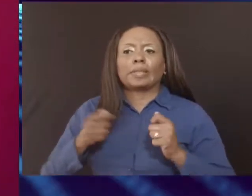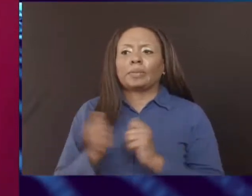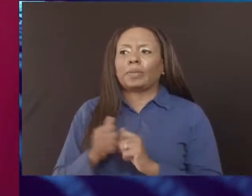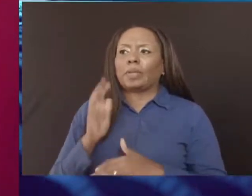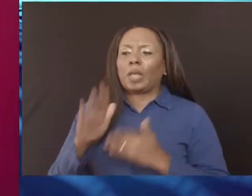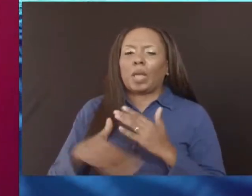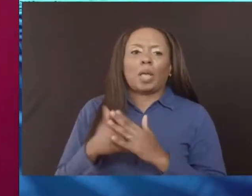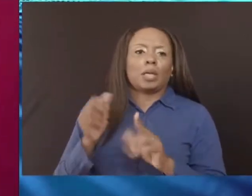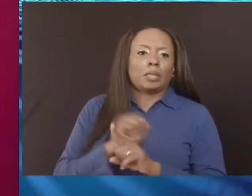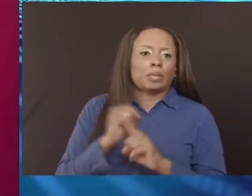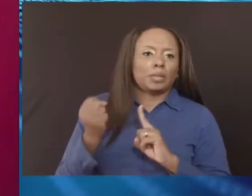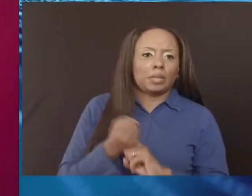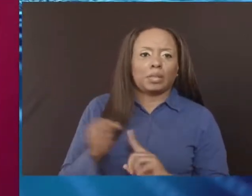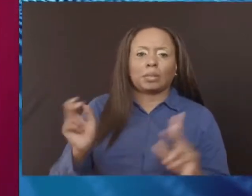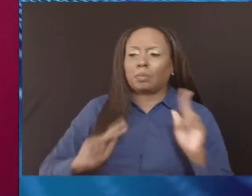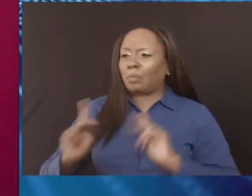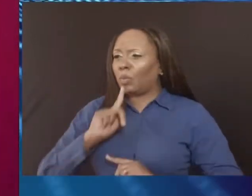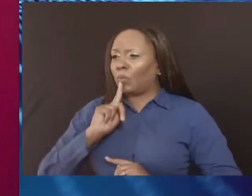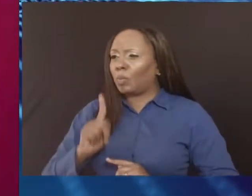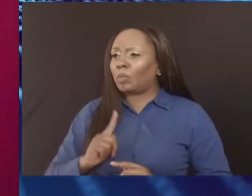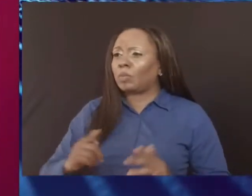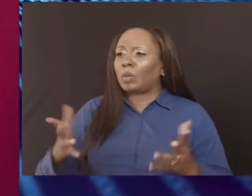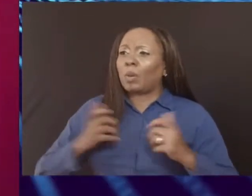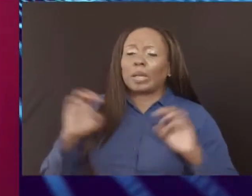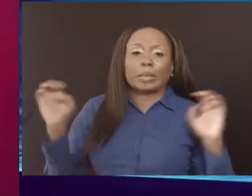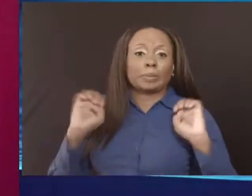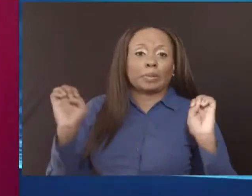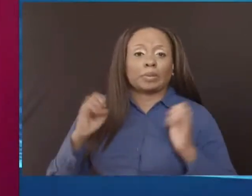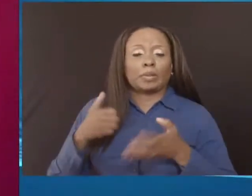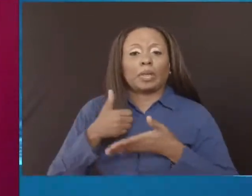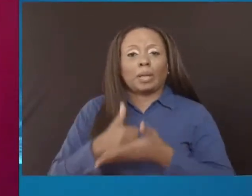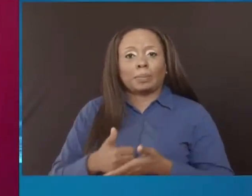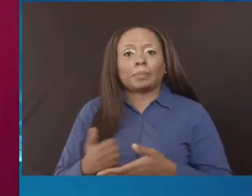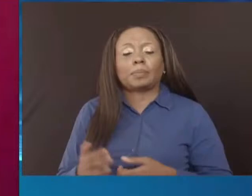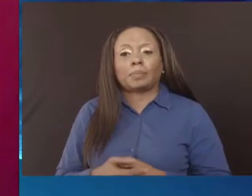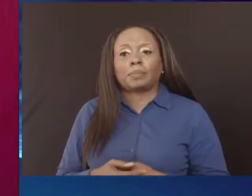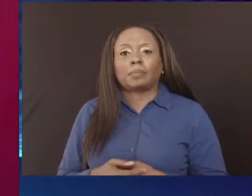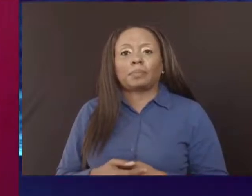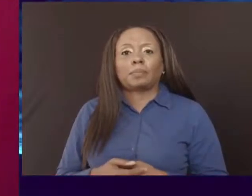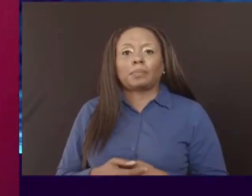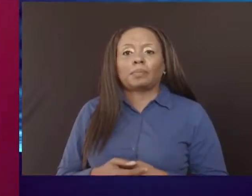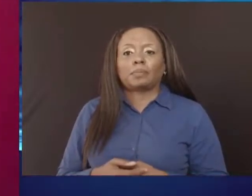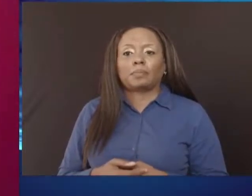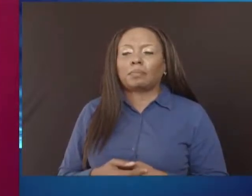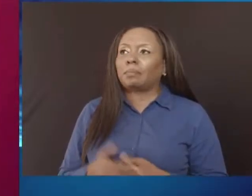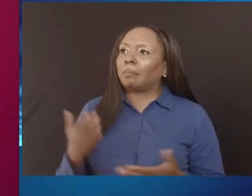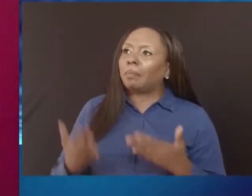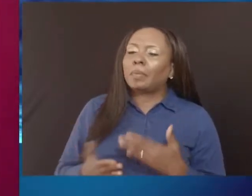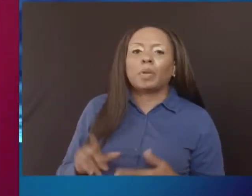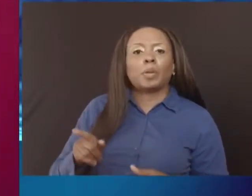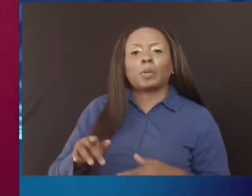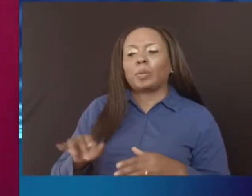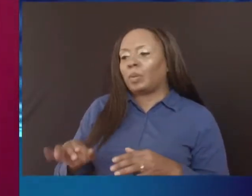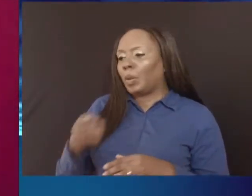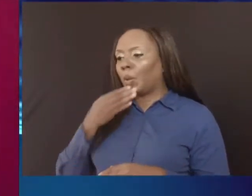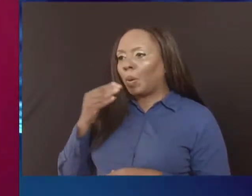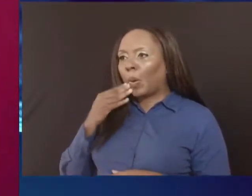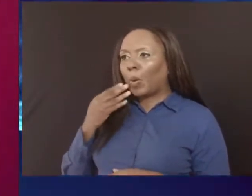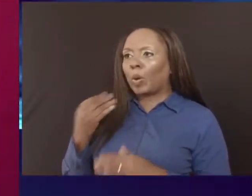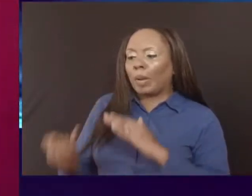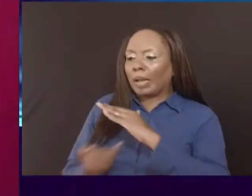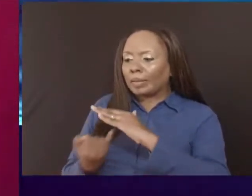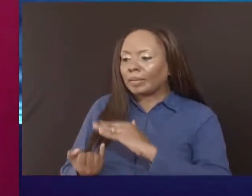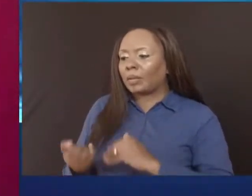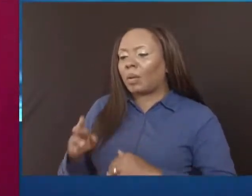situations in which people need emergency care. Something has changed in the last few hours or in the last few days. We are trying